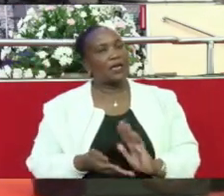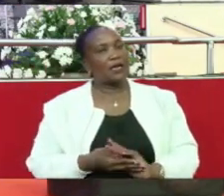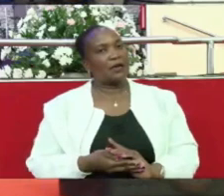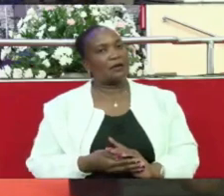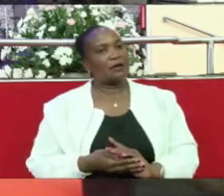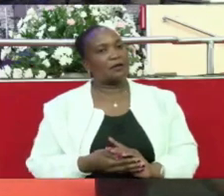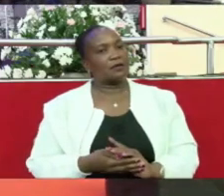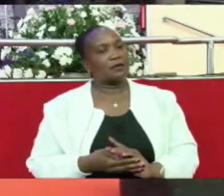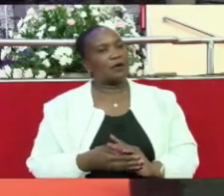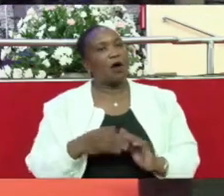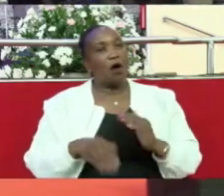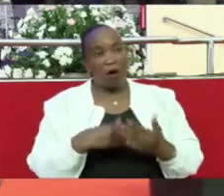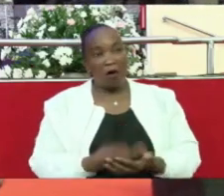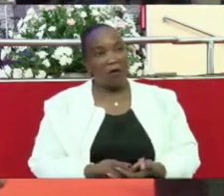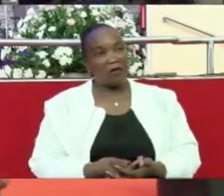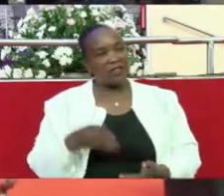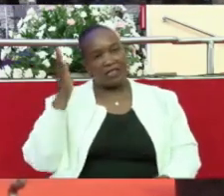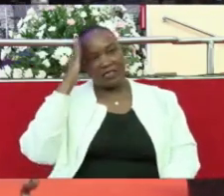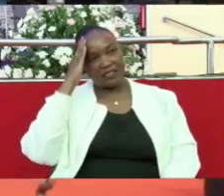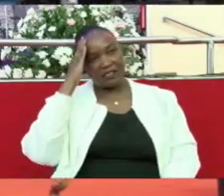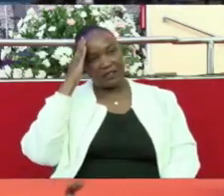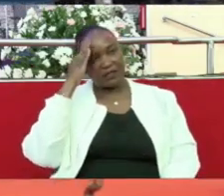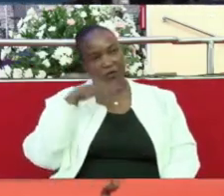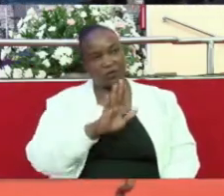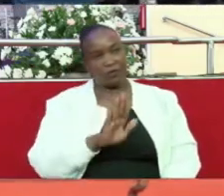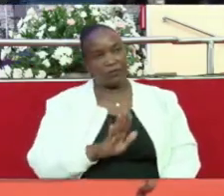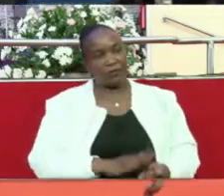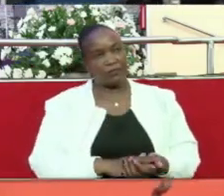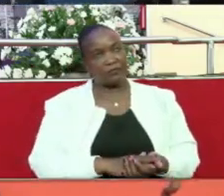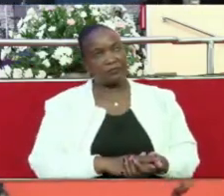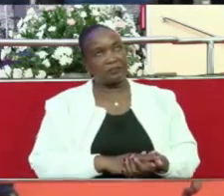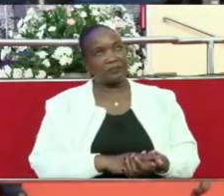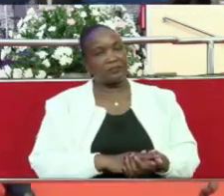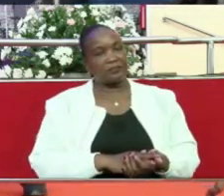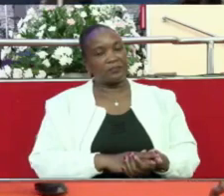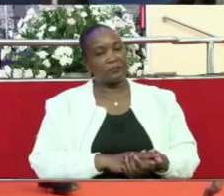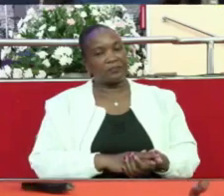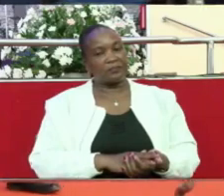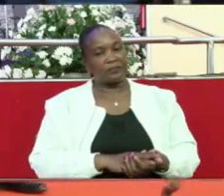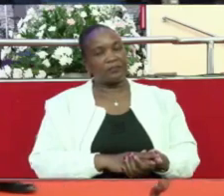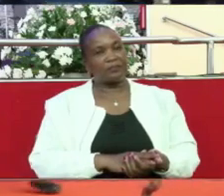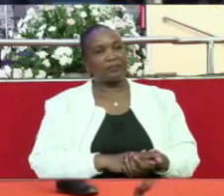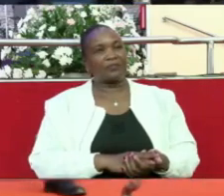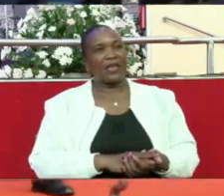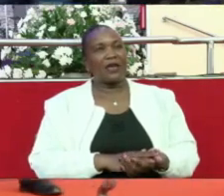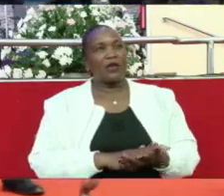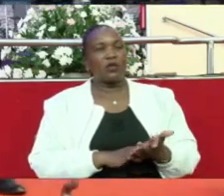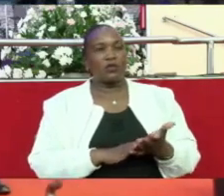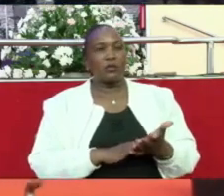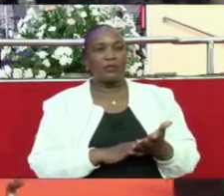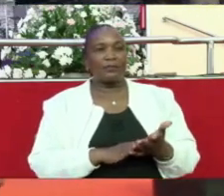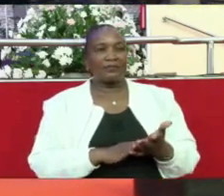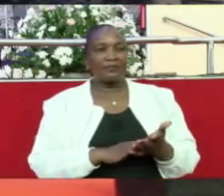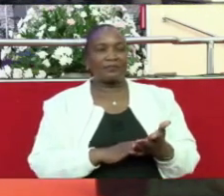kwamba fikra mingi ulionayo. The many things that you are thinking. Mawazo mengi unayowazia. You need to take them captive. Unazishika